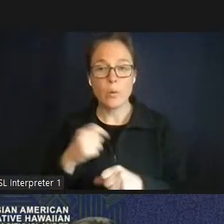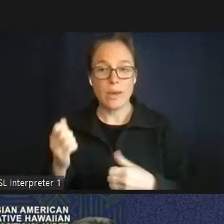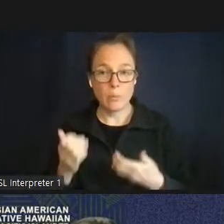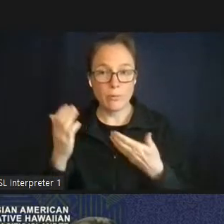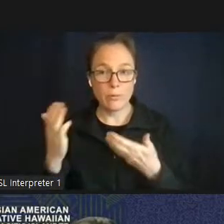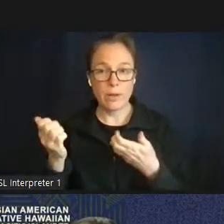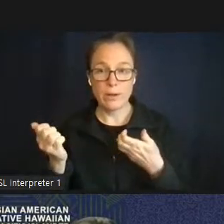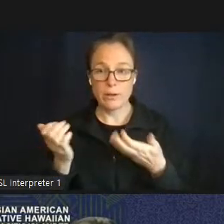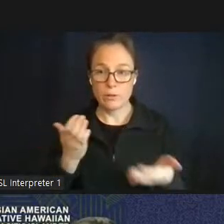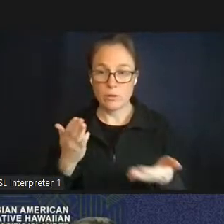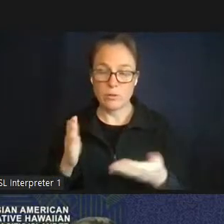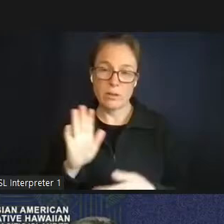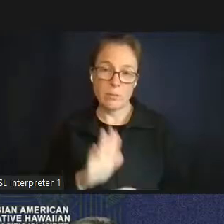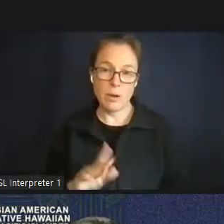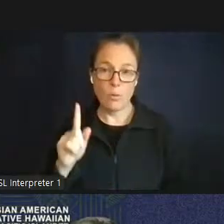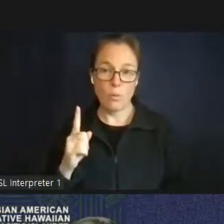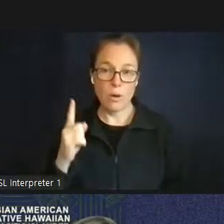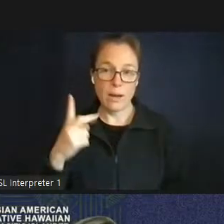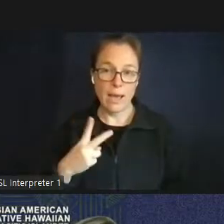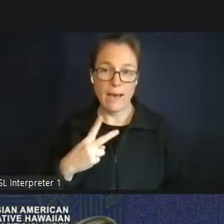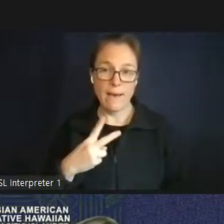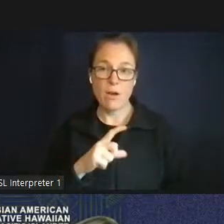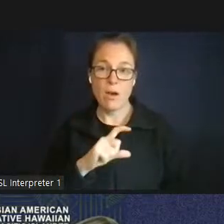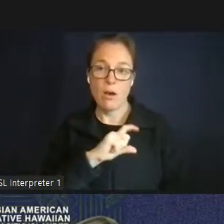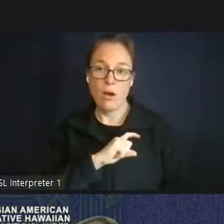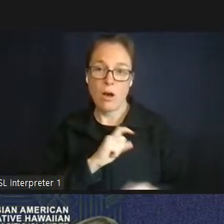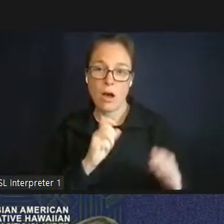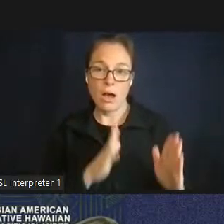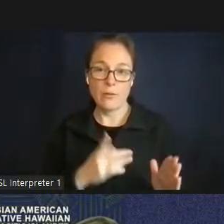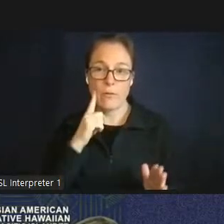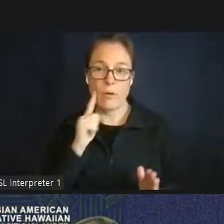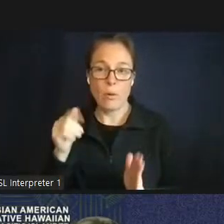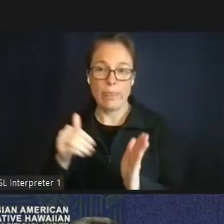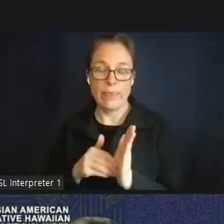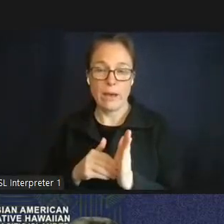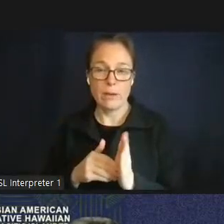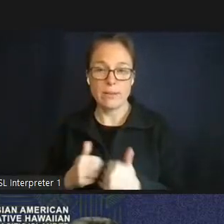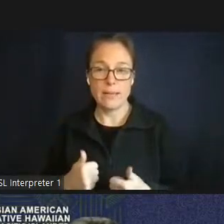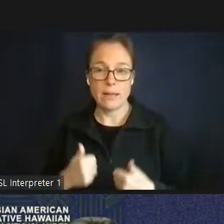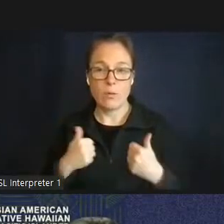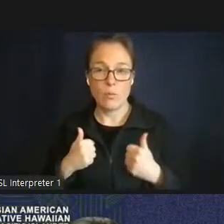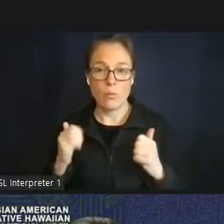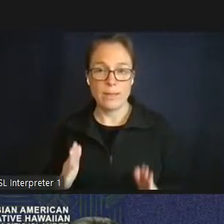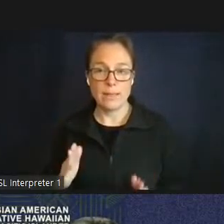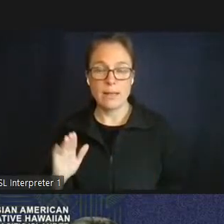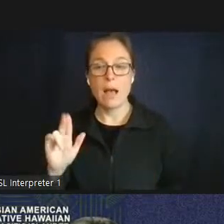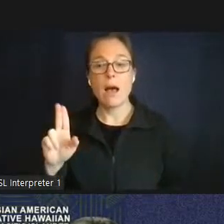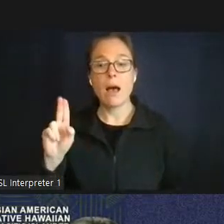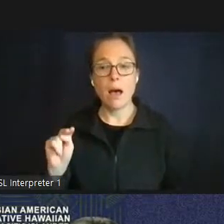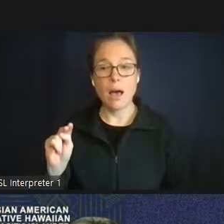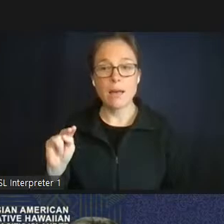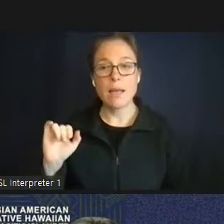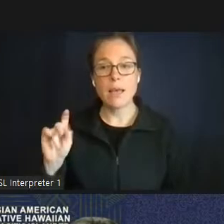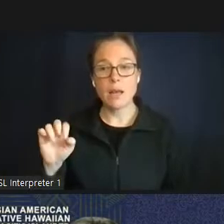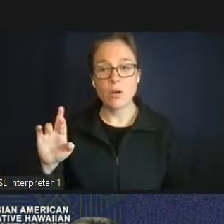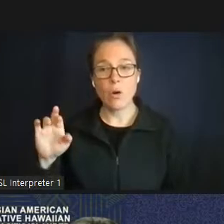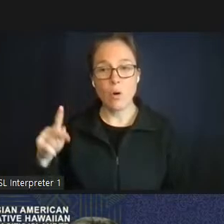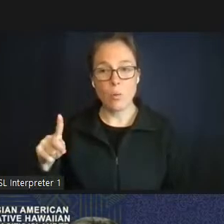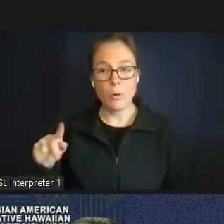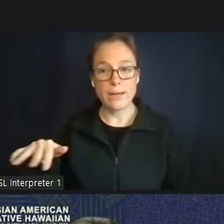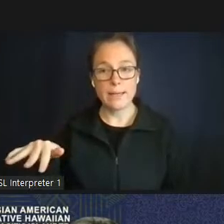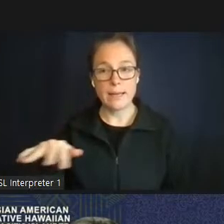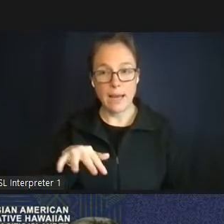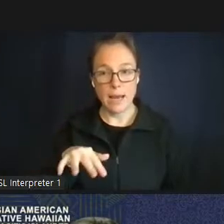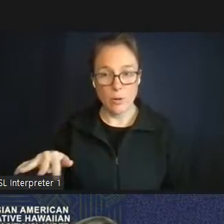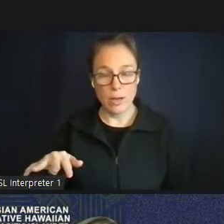level of about 1/2 an officer per 1,000 residents in the unincorporated areas. The Enhanced Sheriff's Patrol District has made up the